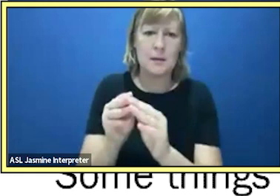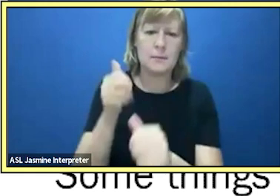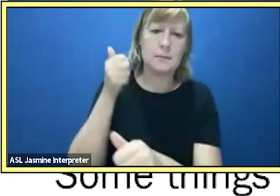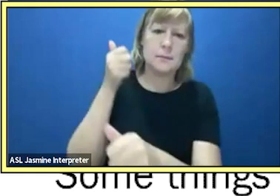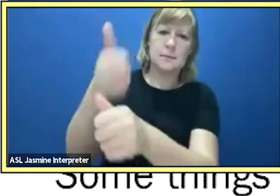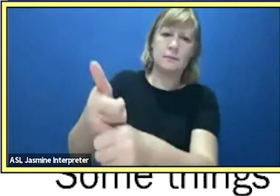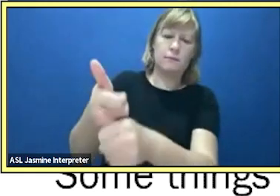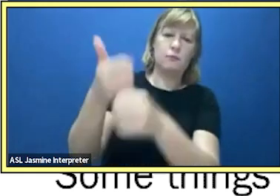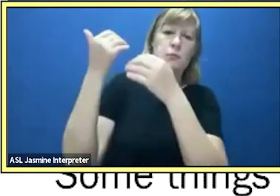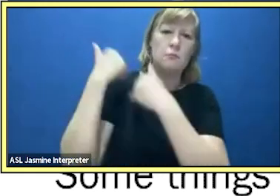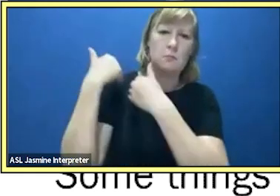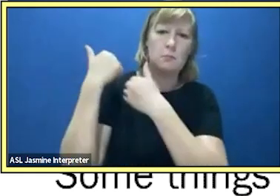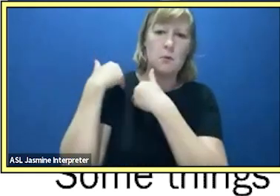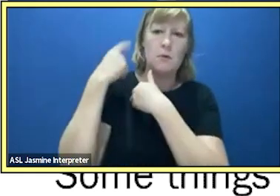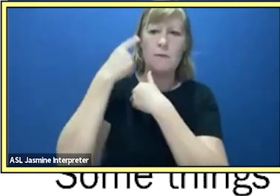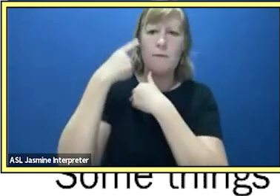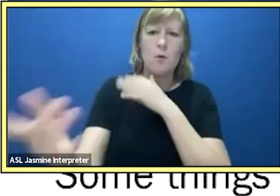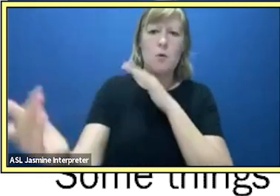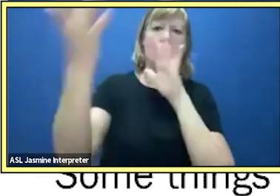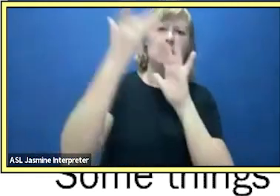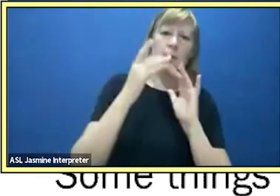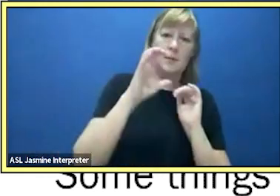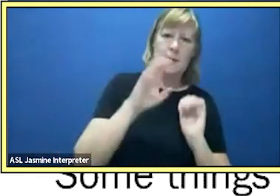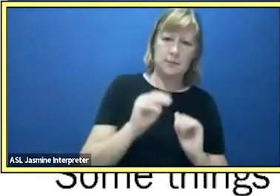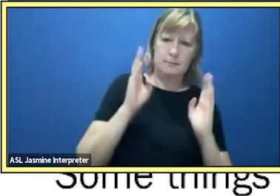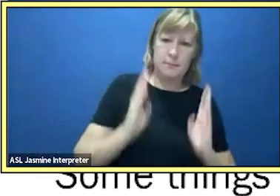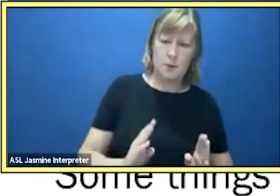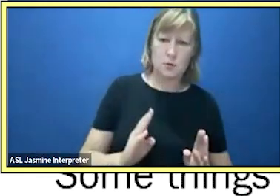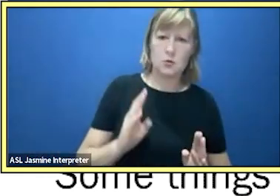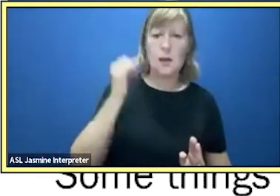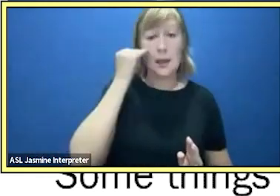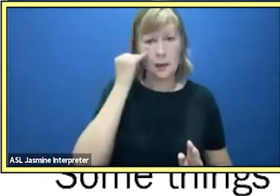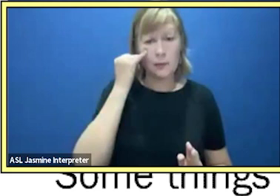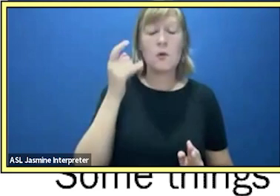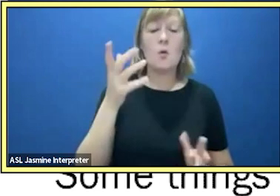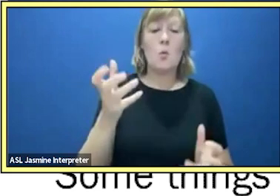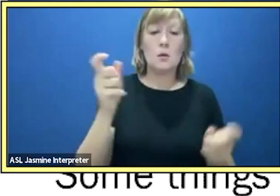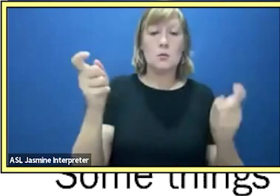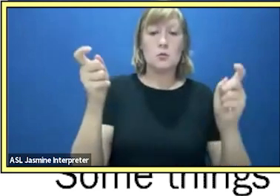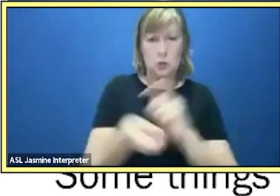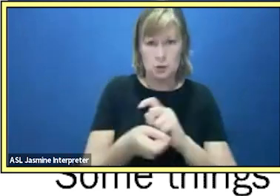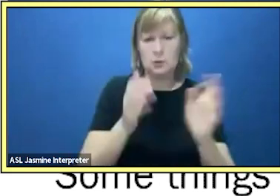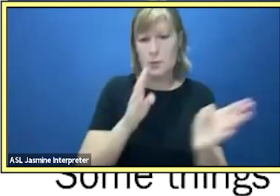for helping to talk to the case manager if you need some changes to that plan.